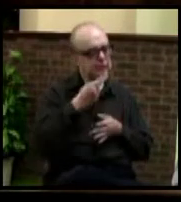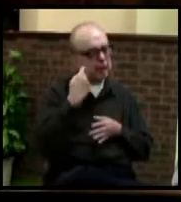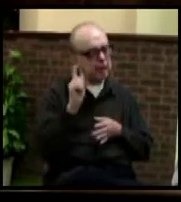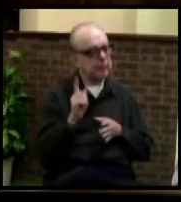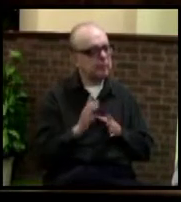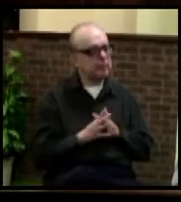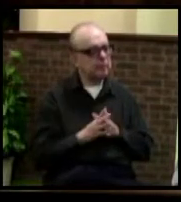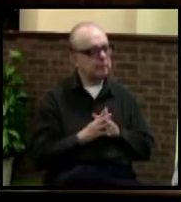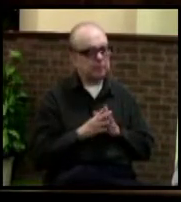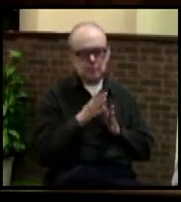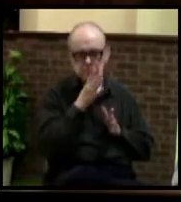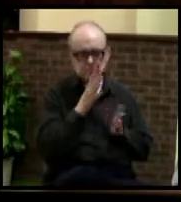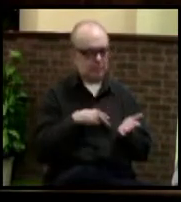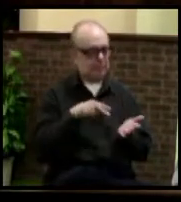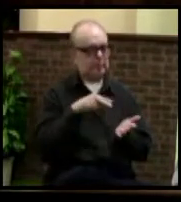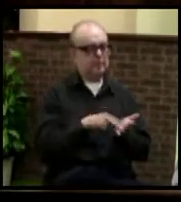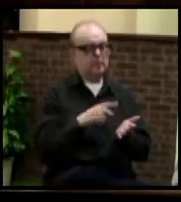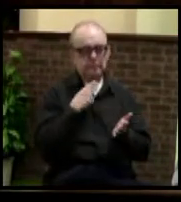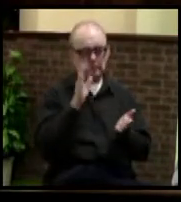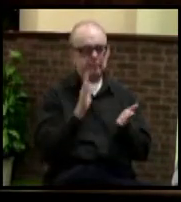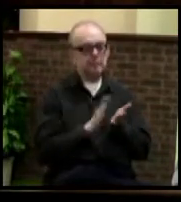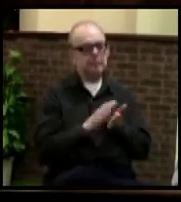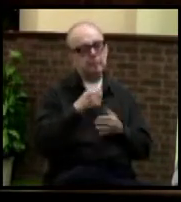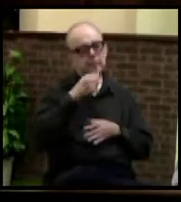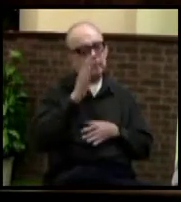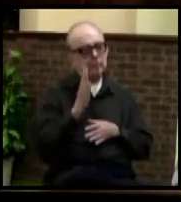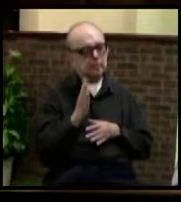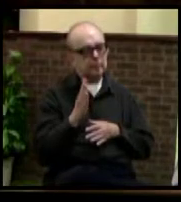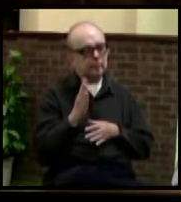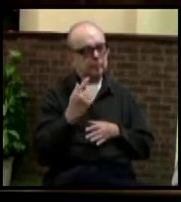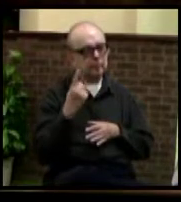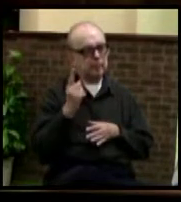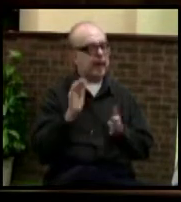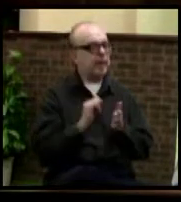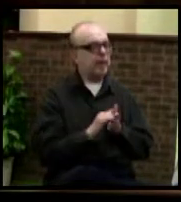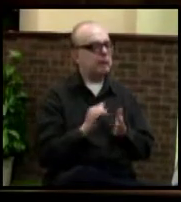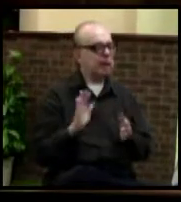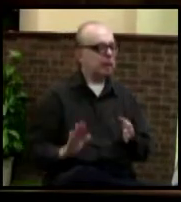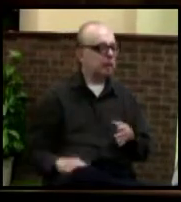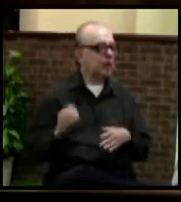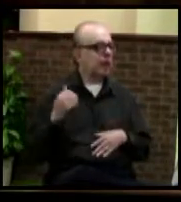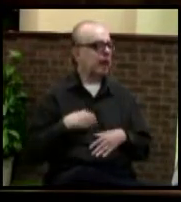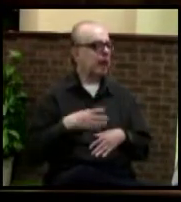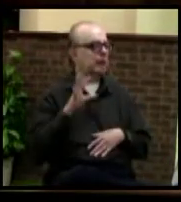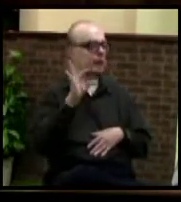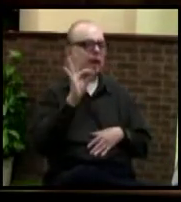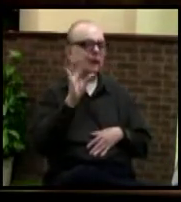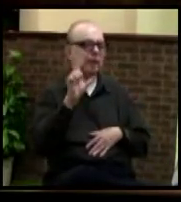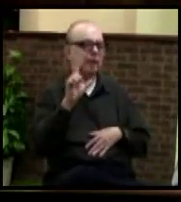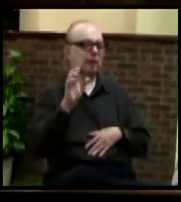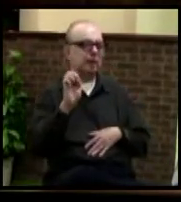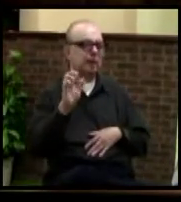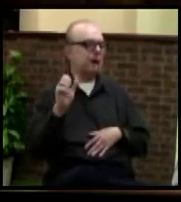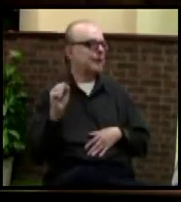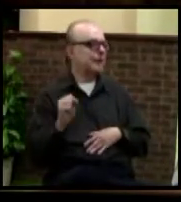God for. And the lady stood up and said, I praise God that my dog has fleas.